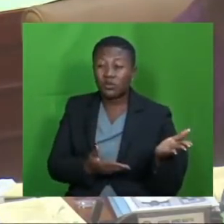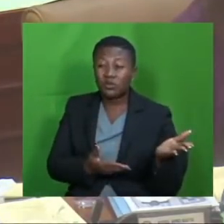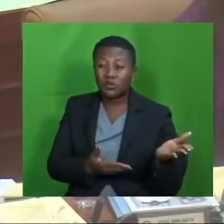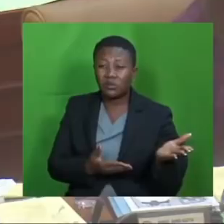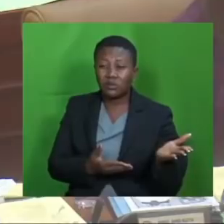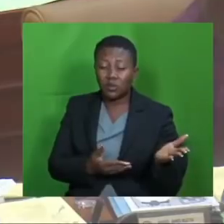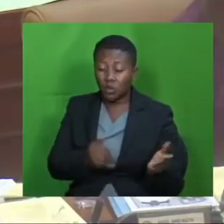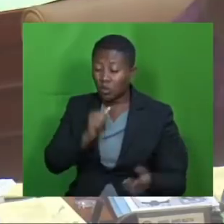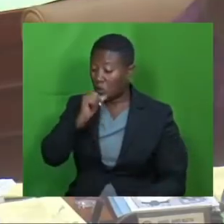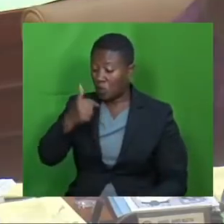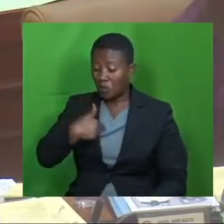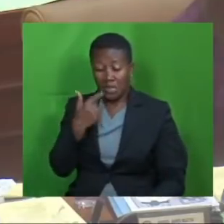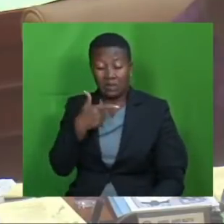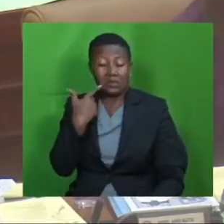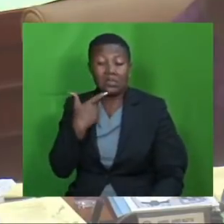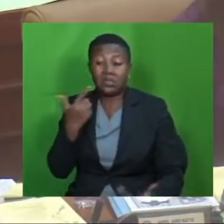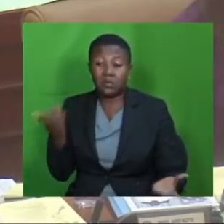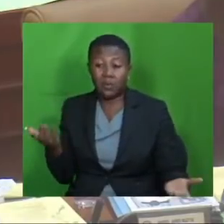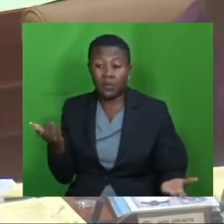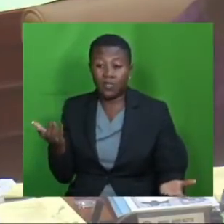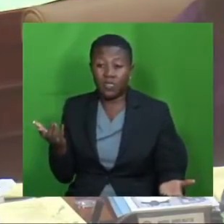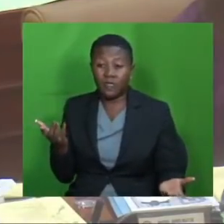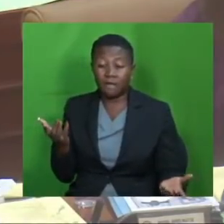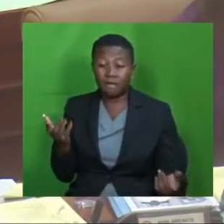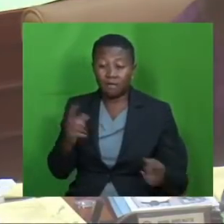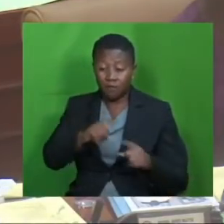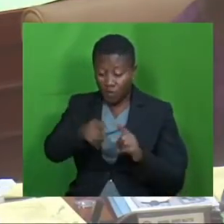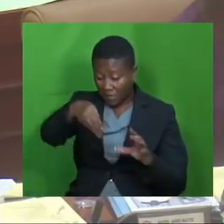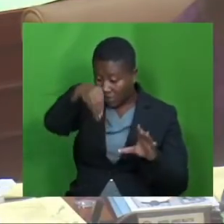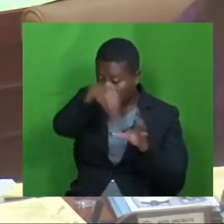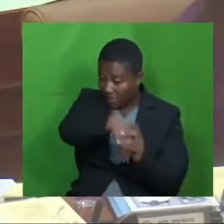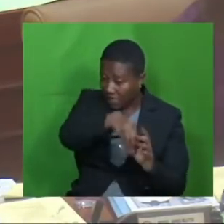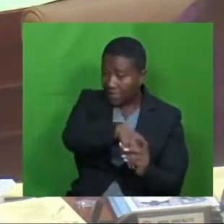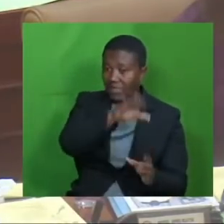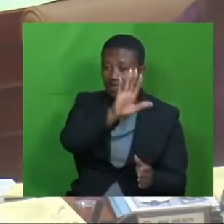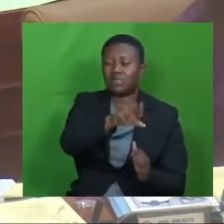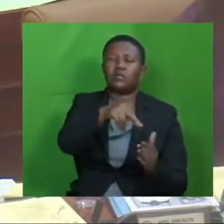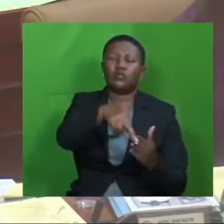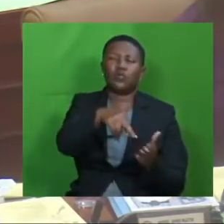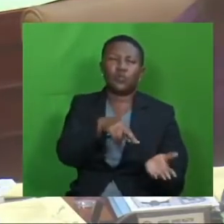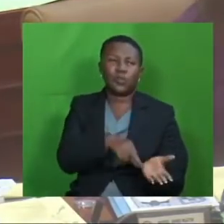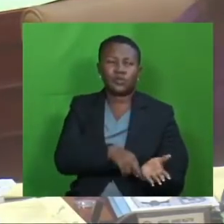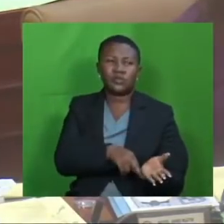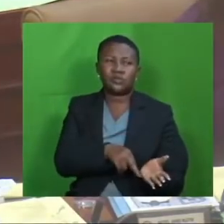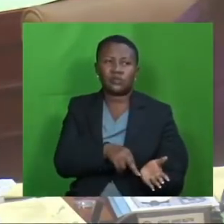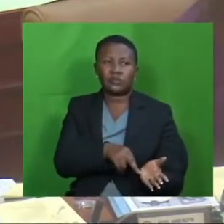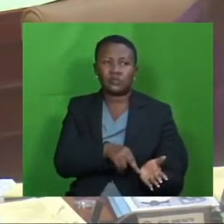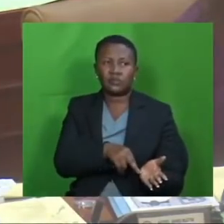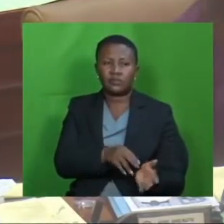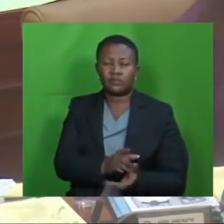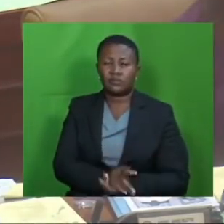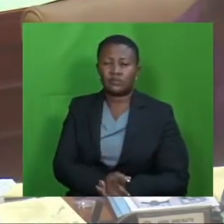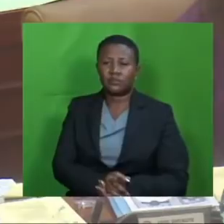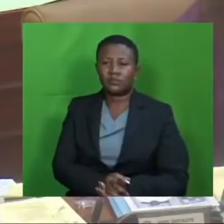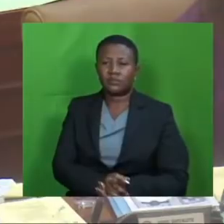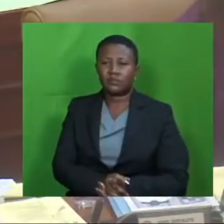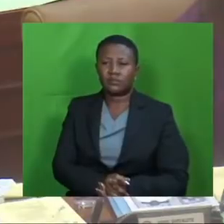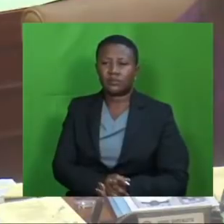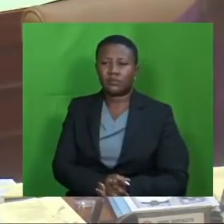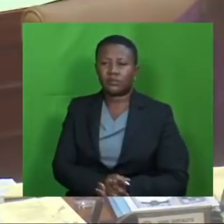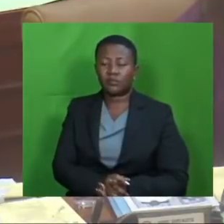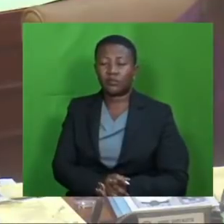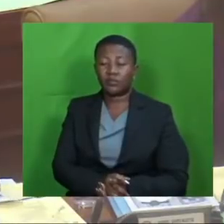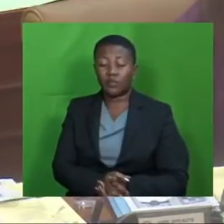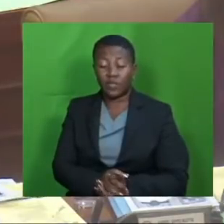Haruna Idrisu word. I will point out that to the Honourable Minister for Energy, that in